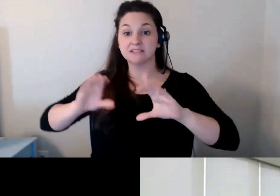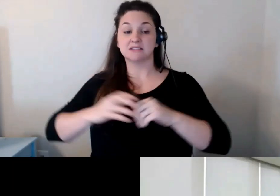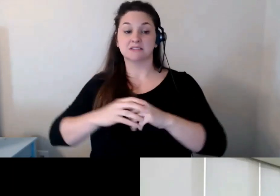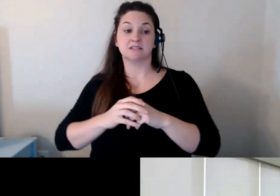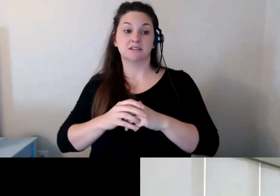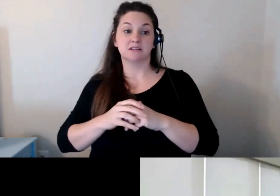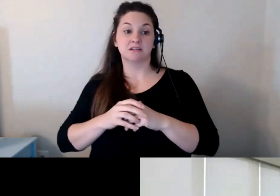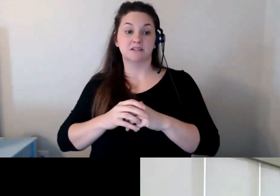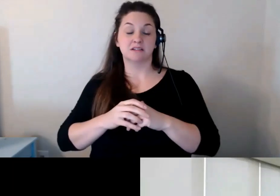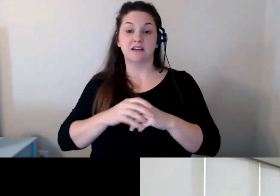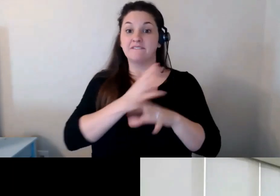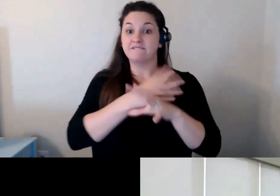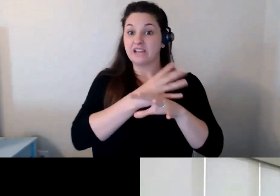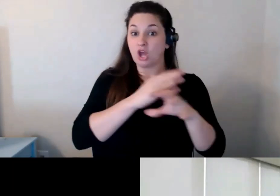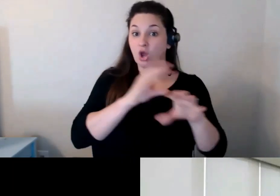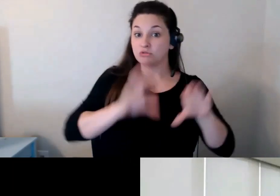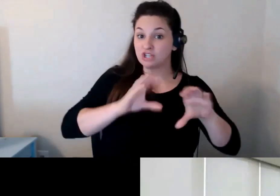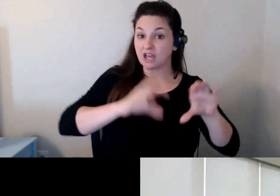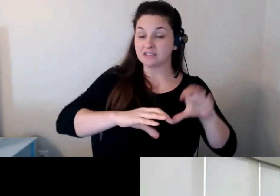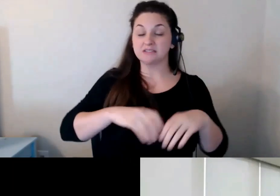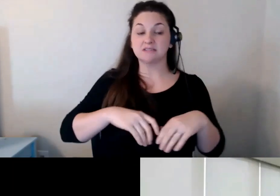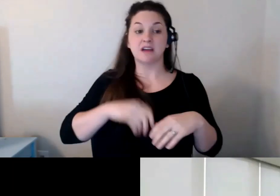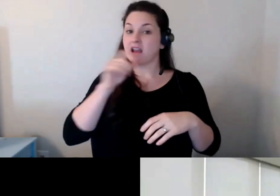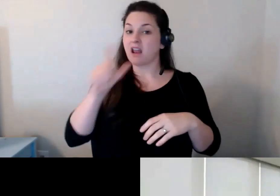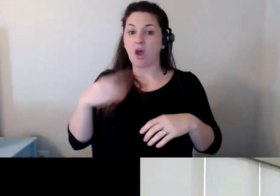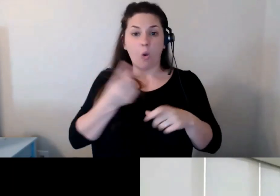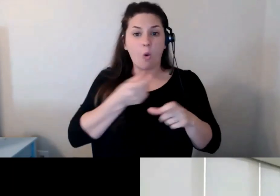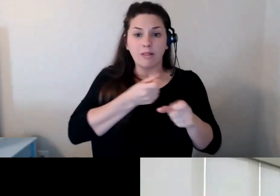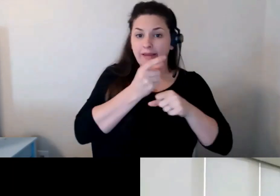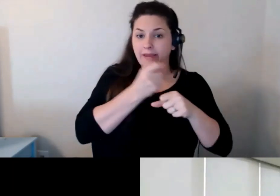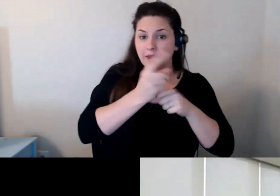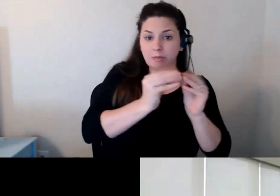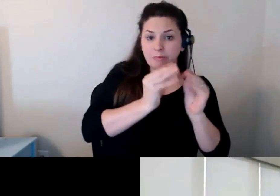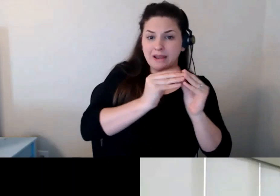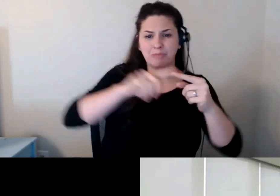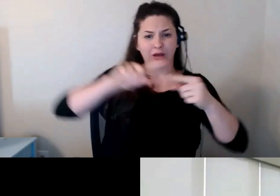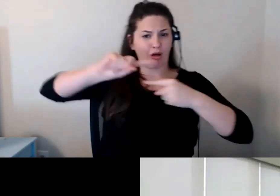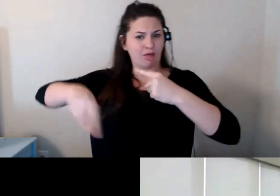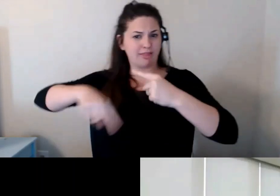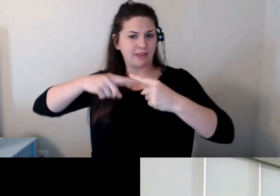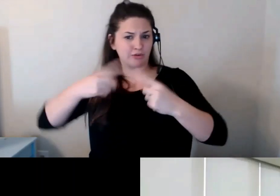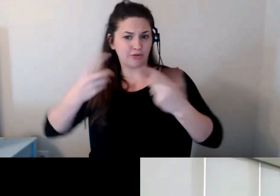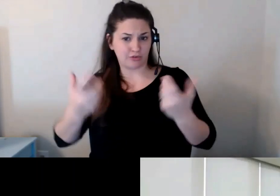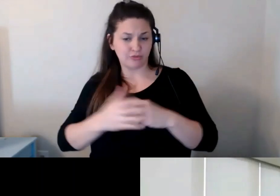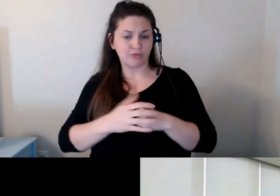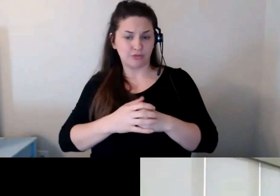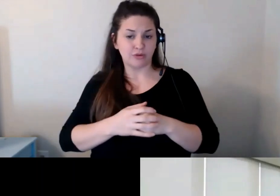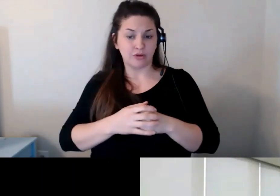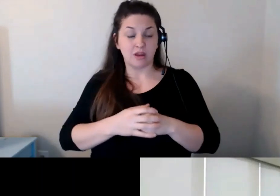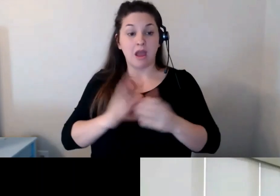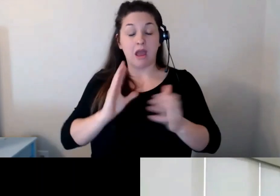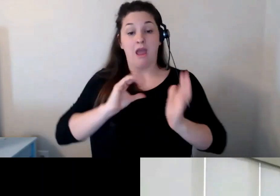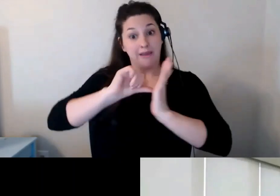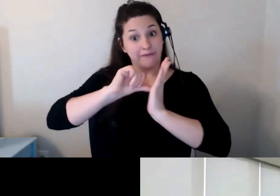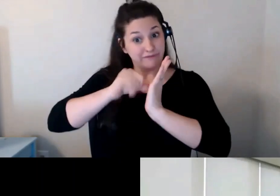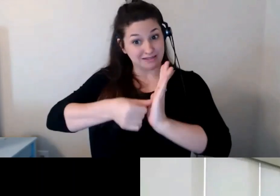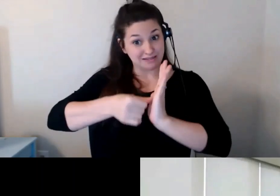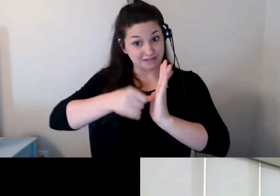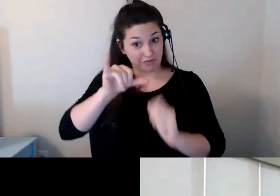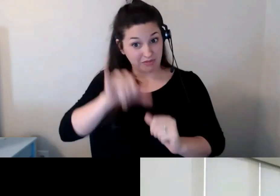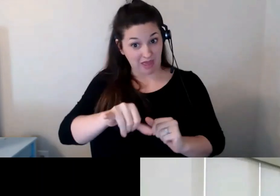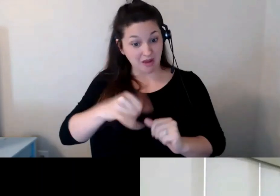just at the annual meeting, but indeed throughout the year. With all of our emphasis on that, we saw this